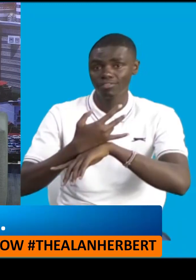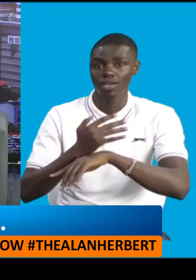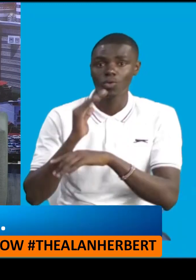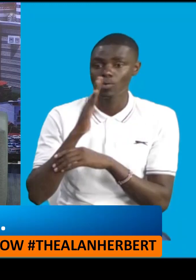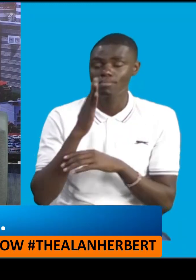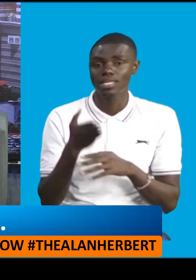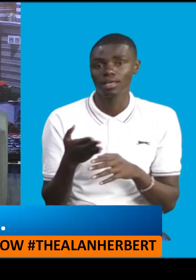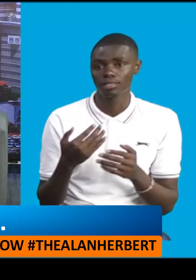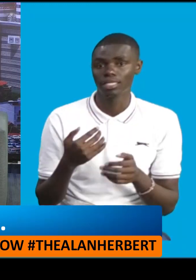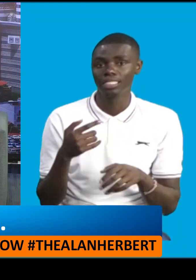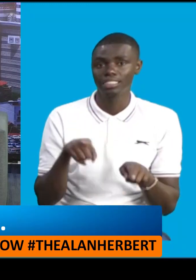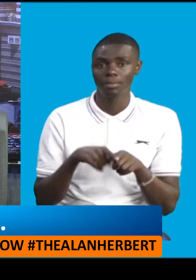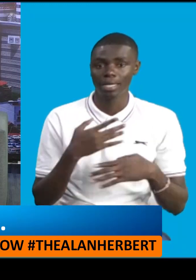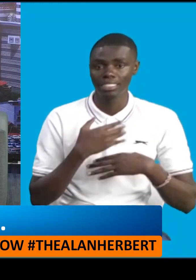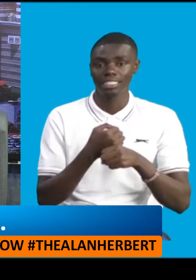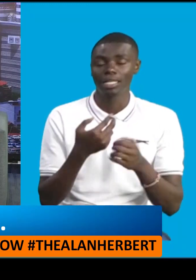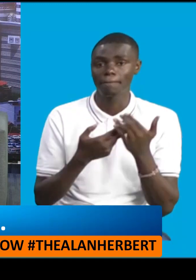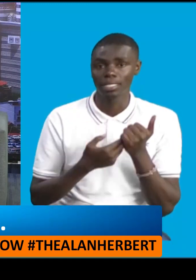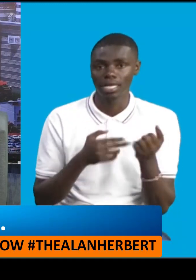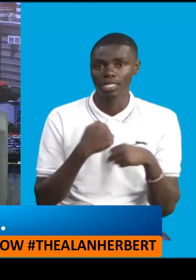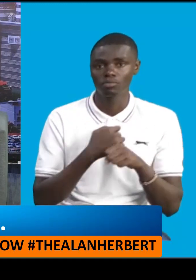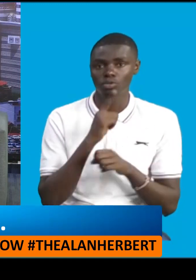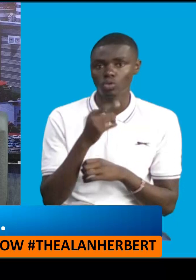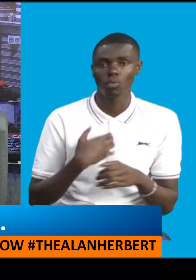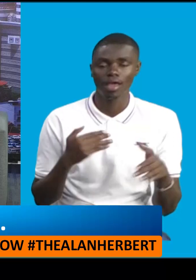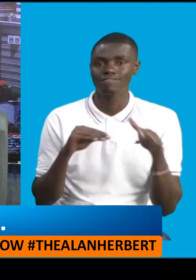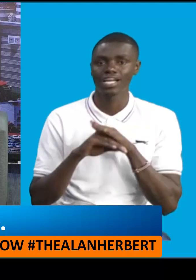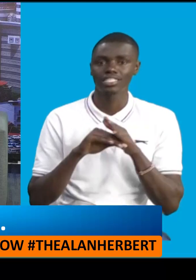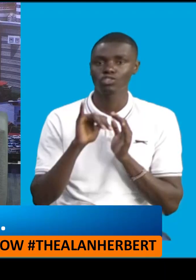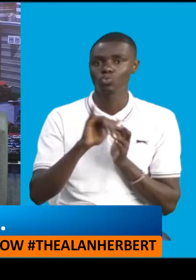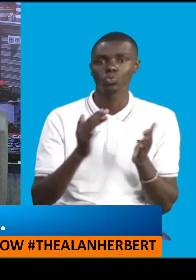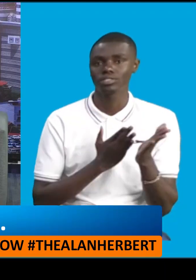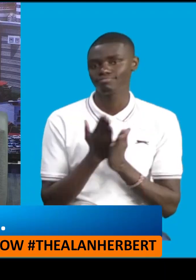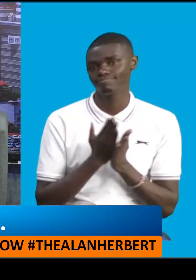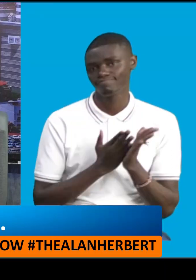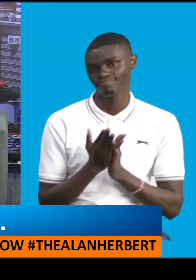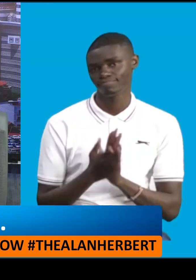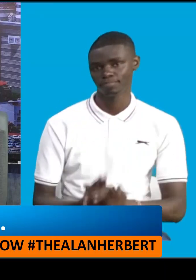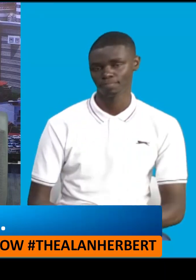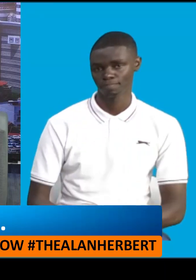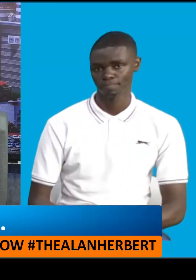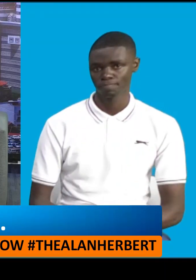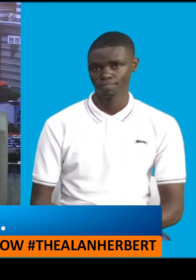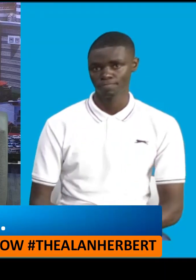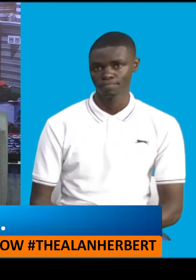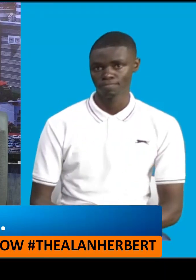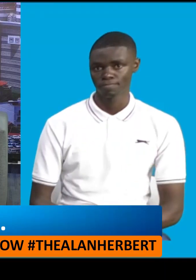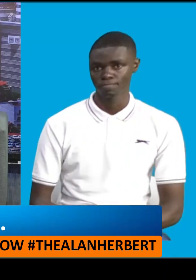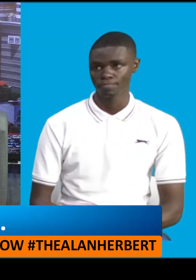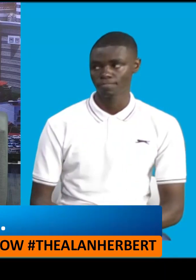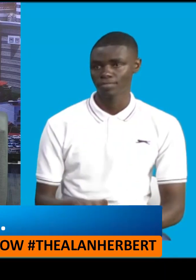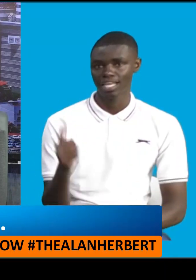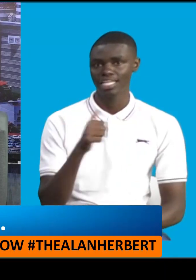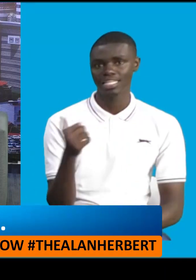NHIF, and we will be here as your trusted partner to make sure you have access to health services. A trusted partner indeed. Yeah.